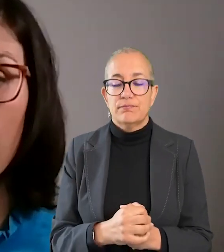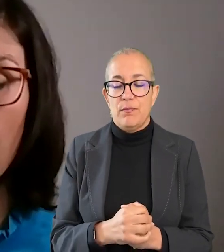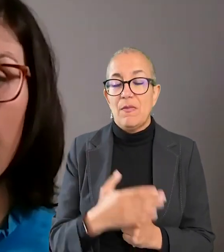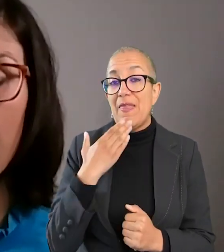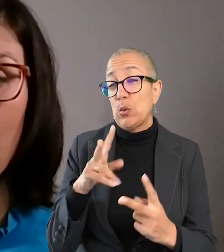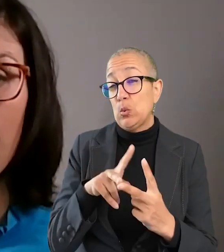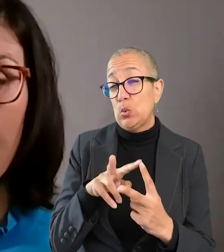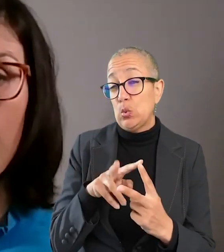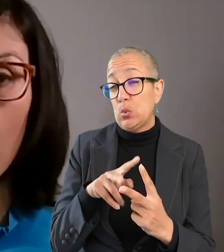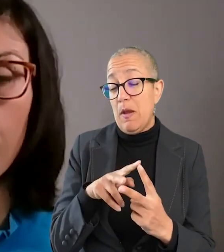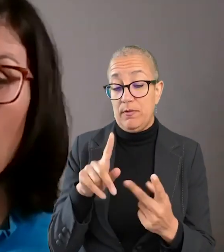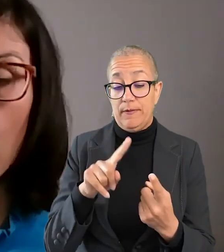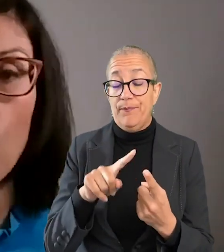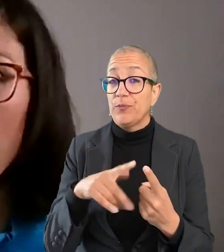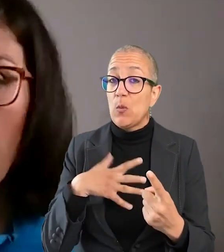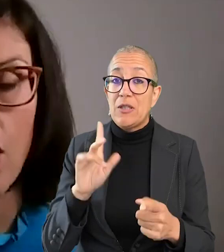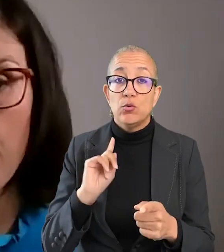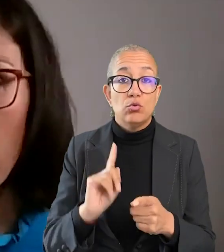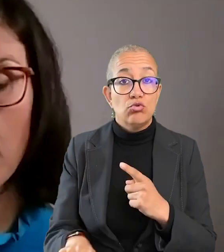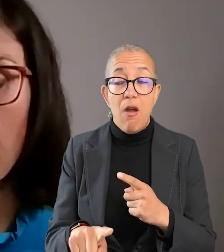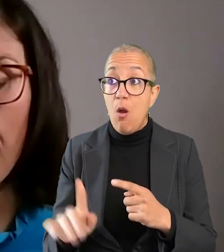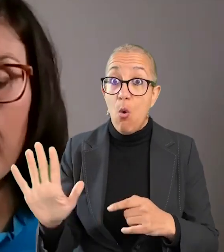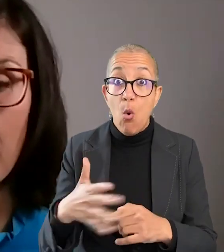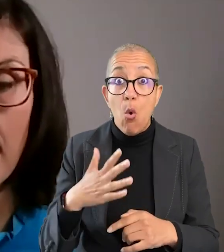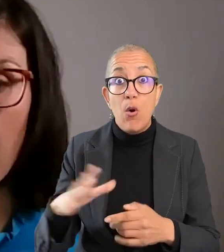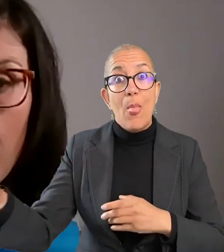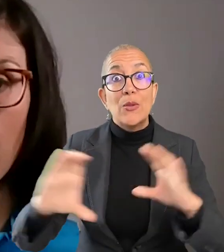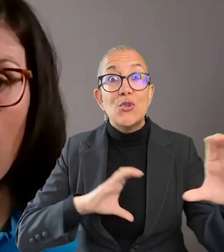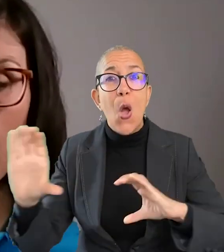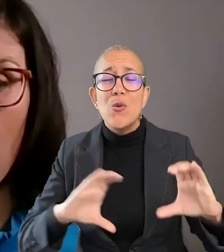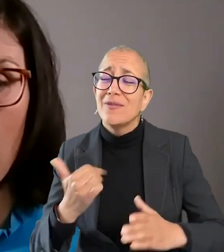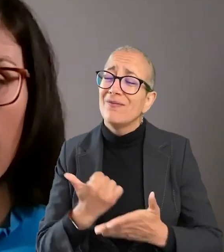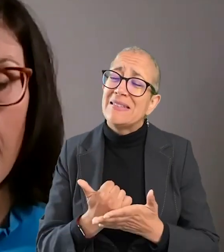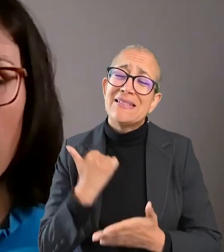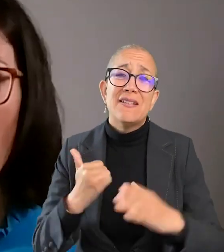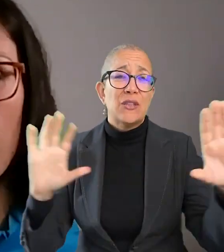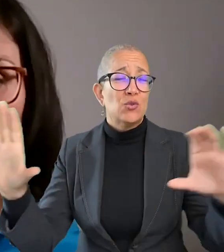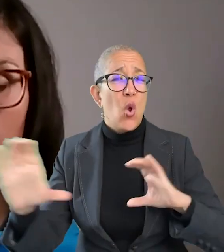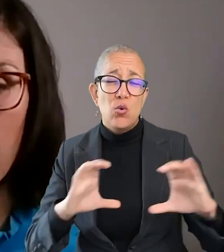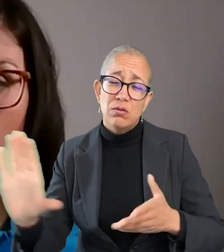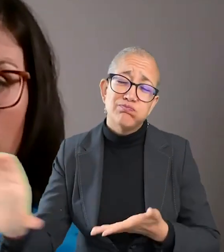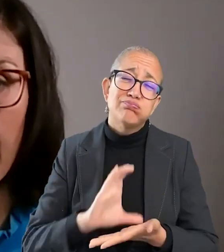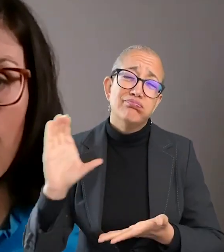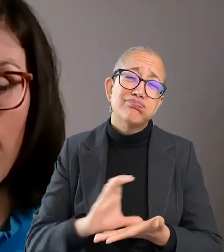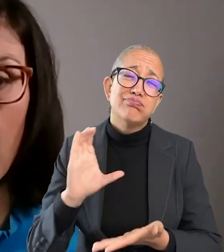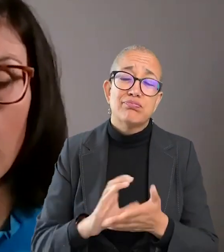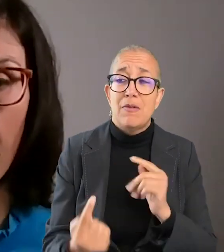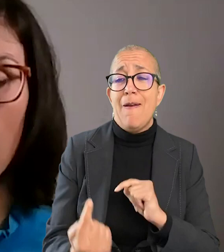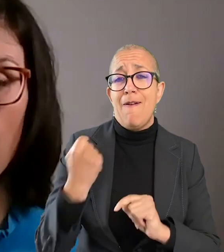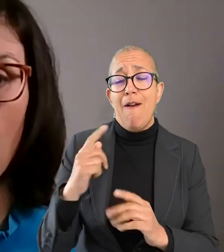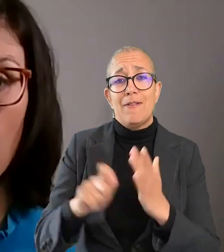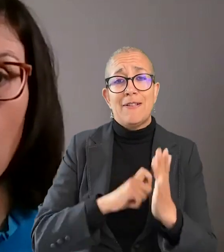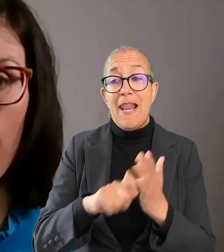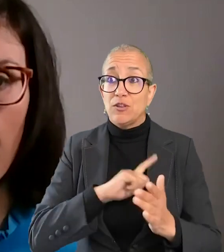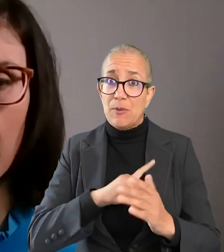all, we have to try and keep on board all those donors, those fantastic donors who gave us so much money at the last election because of